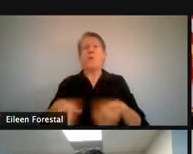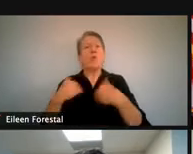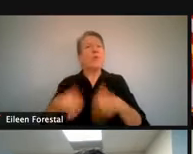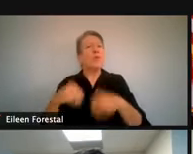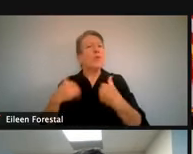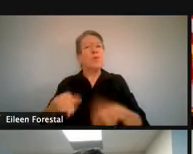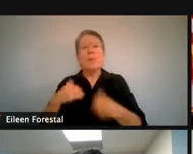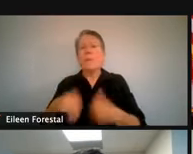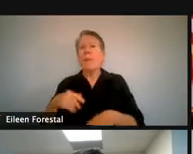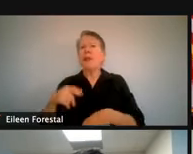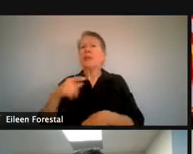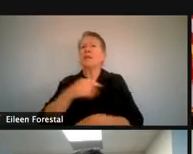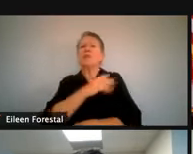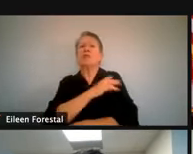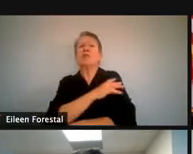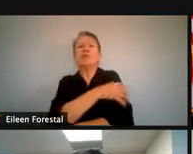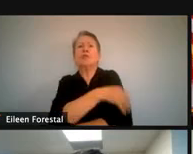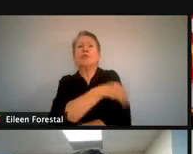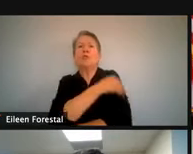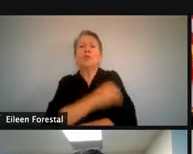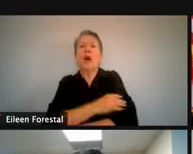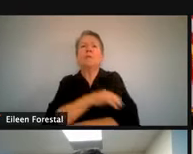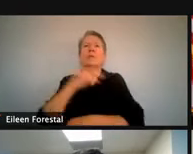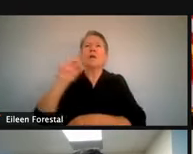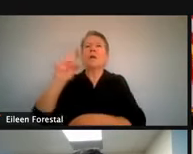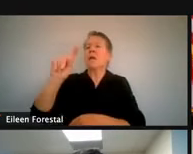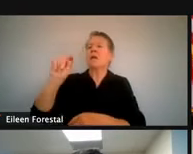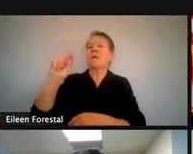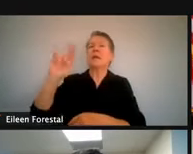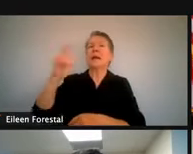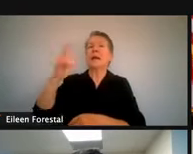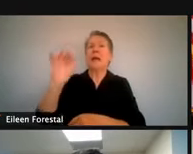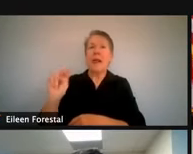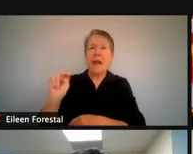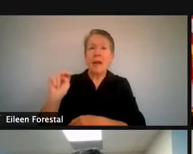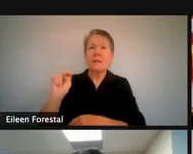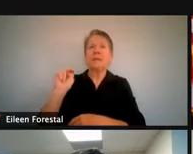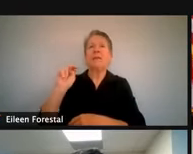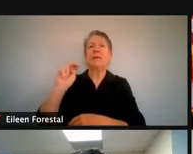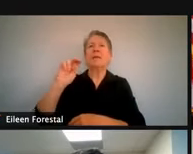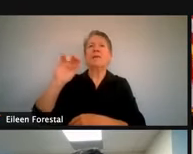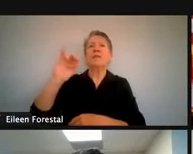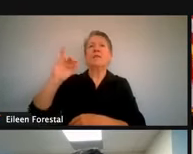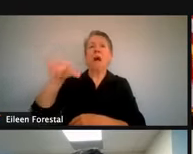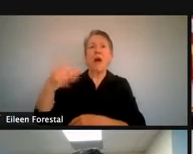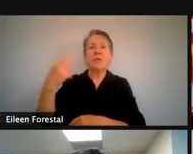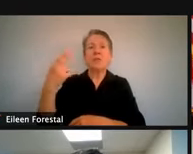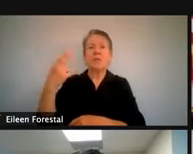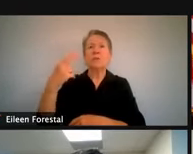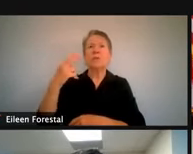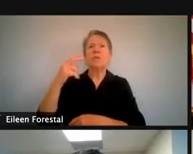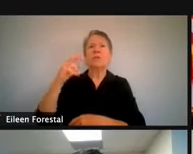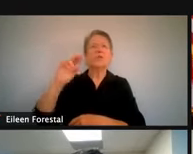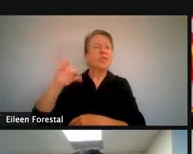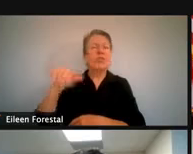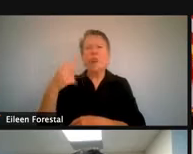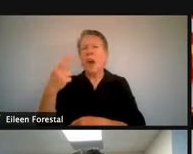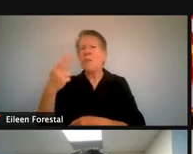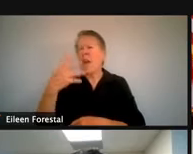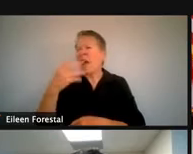Cunning and civilians Kevin Palmer and Josh Maturin, or Maturin, I think is his last name. And it's